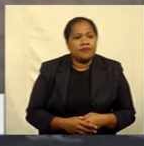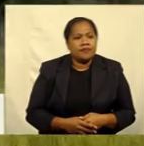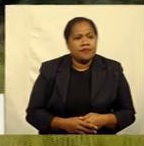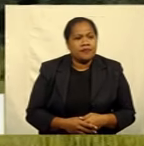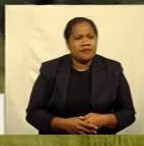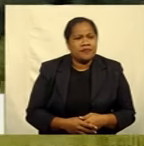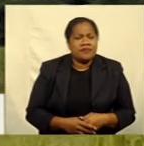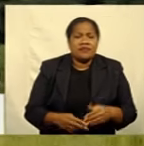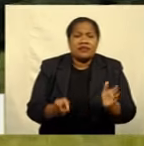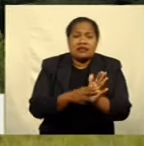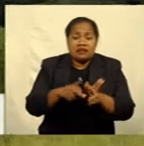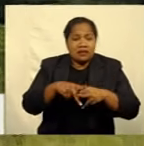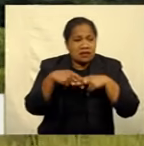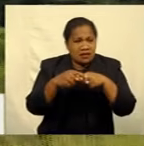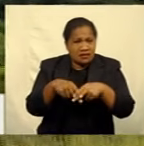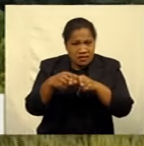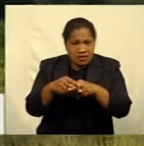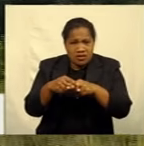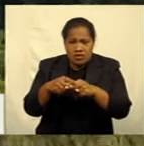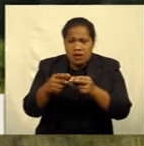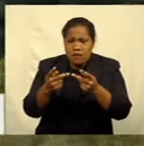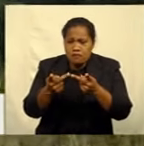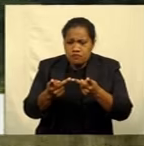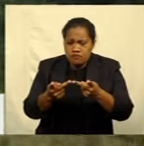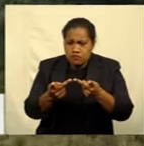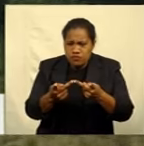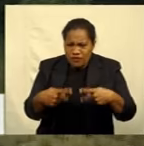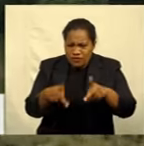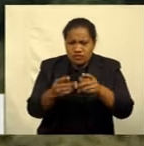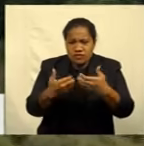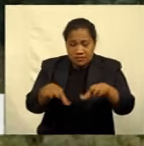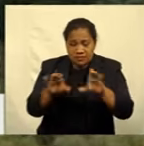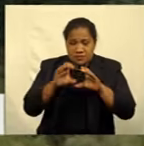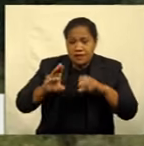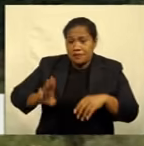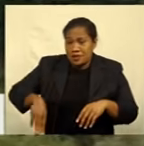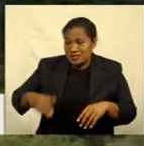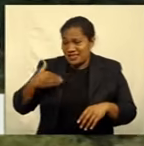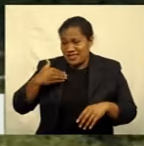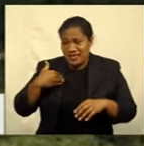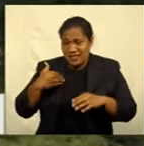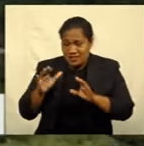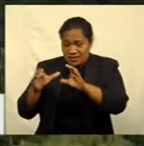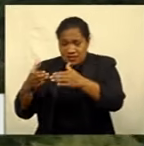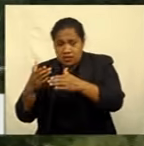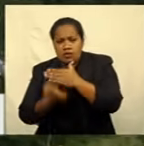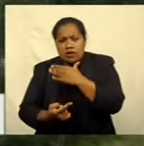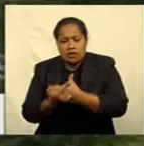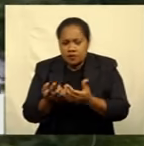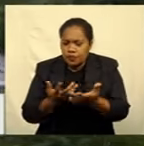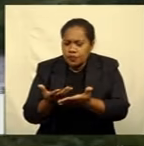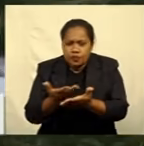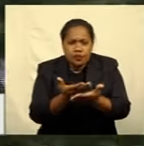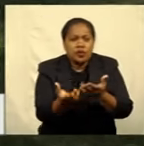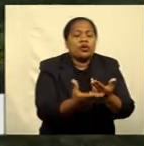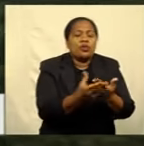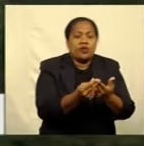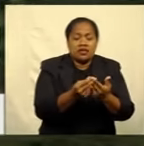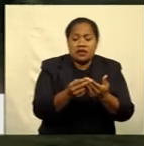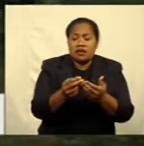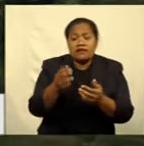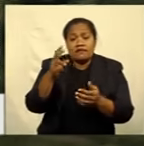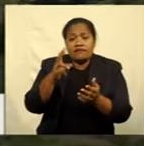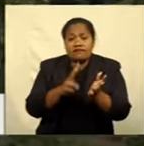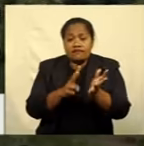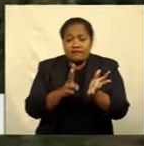In Nanrunga, Nawusa provincial council members and health authorities have been liaising closely with respective village heads to